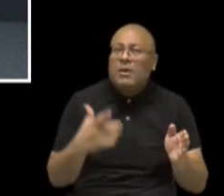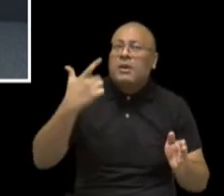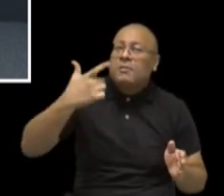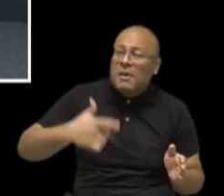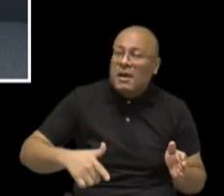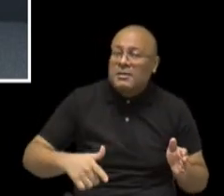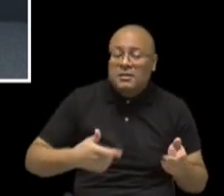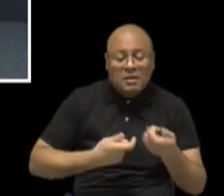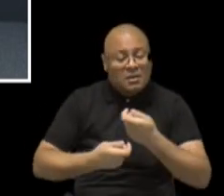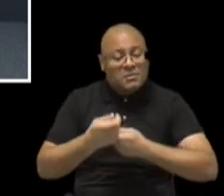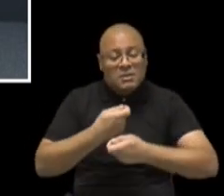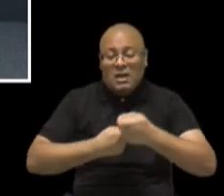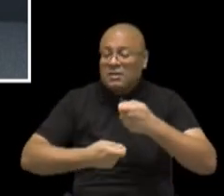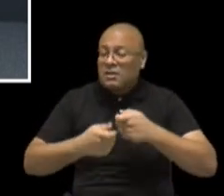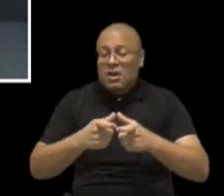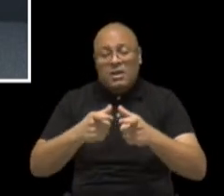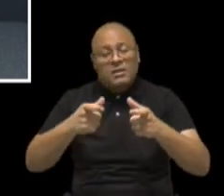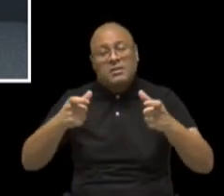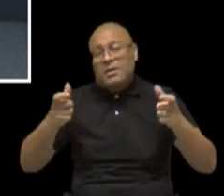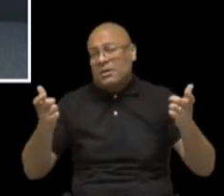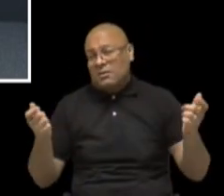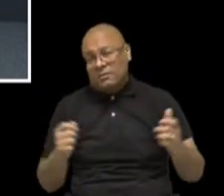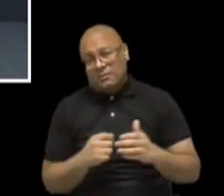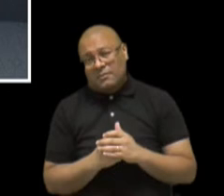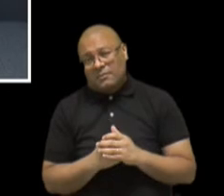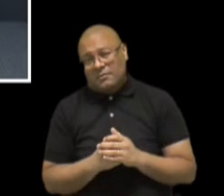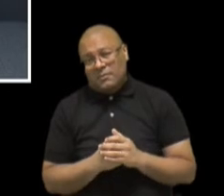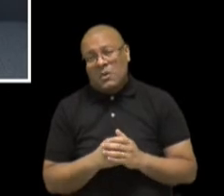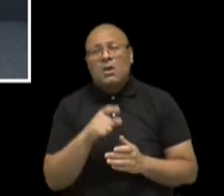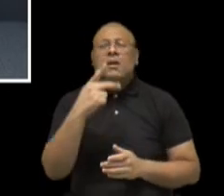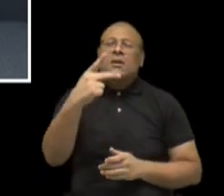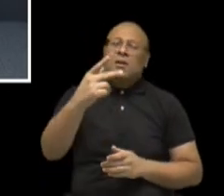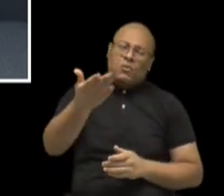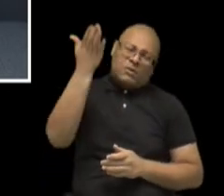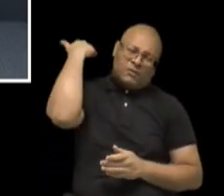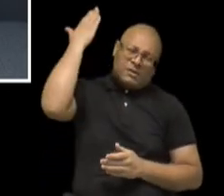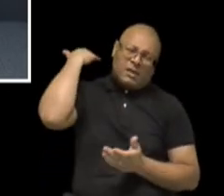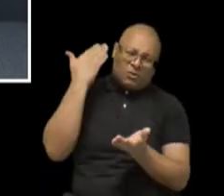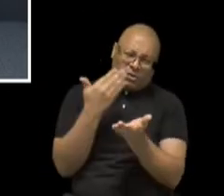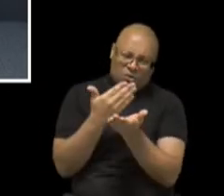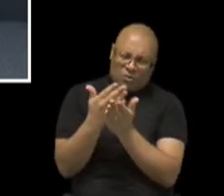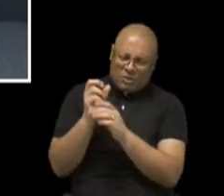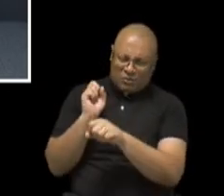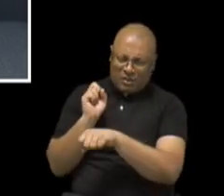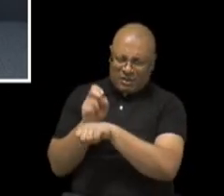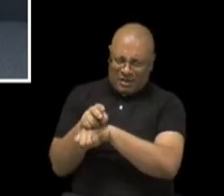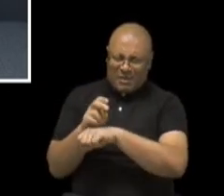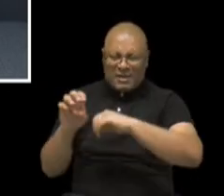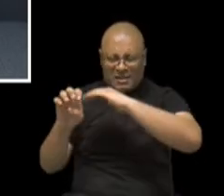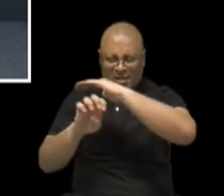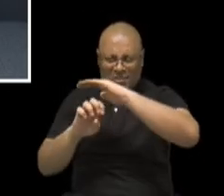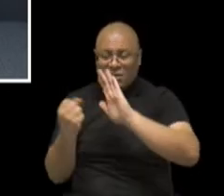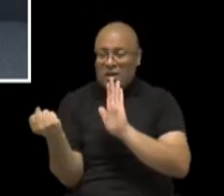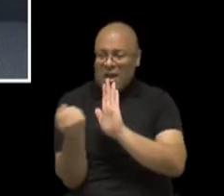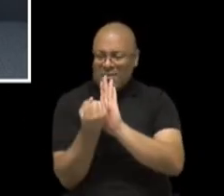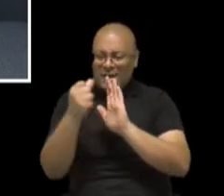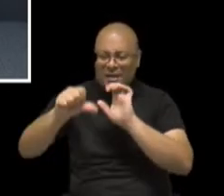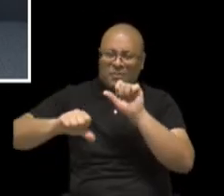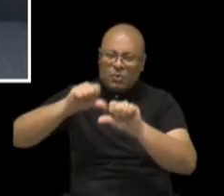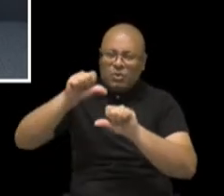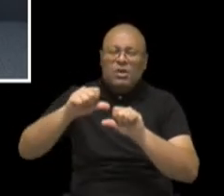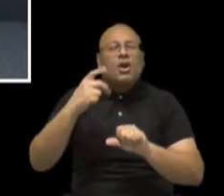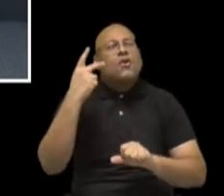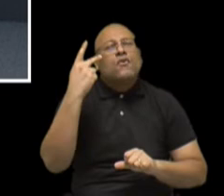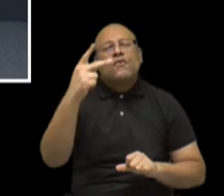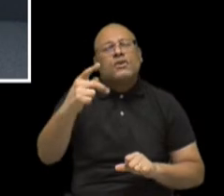and business growth. When you started at MMissoni, when you started the brand also, how